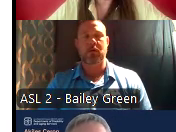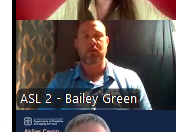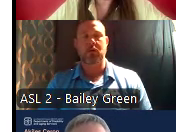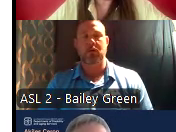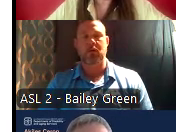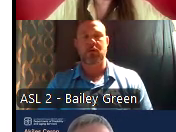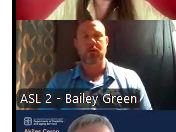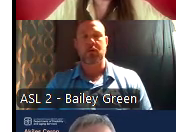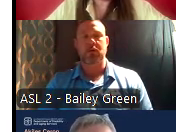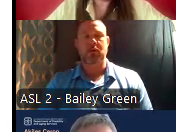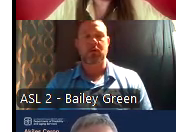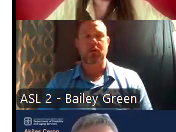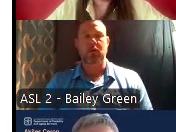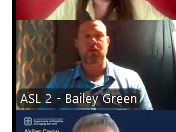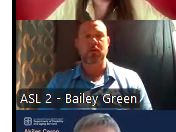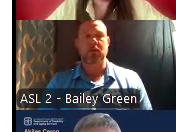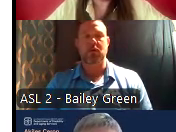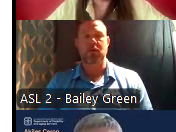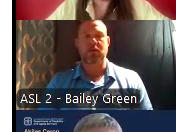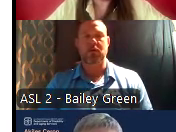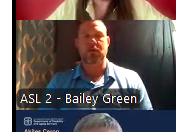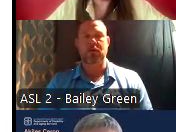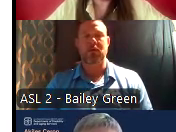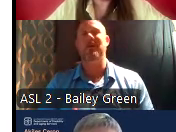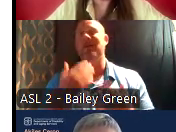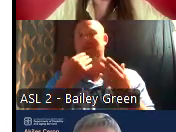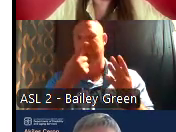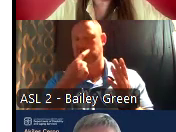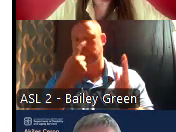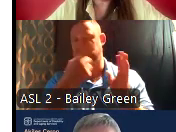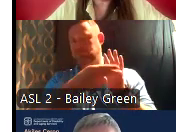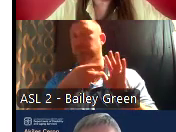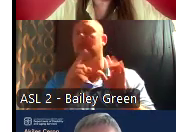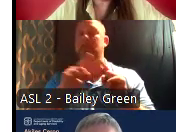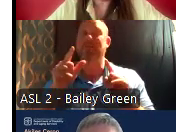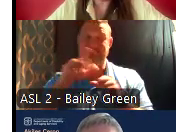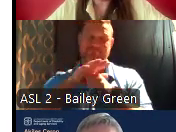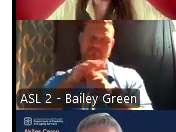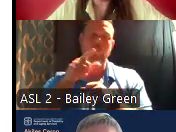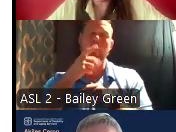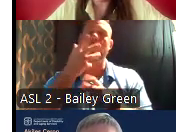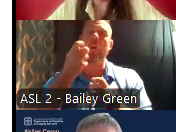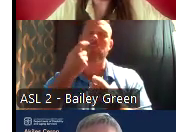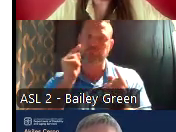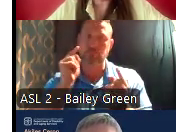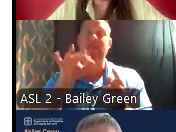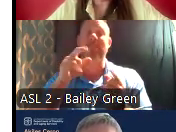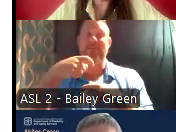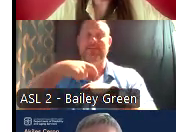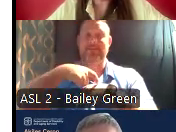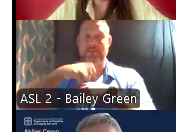So again, I think Vivian just highlighted it, but it is worth stressing that for all of us, I think at the time in where